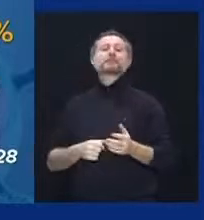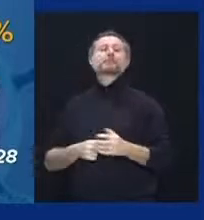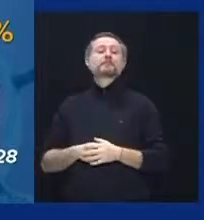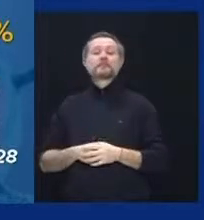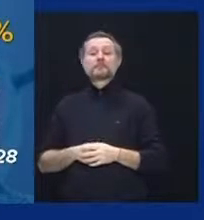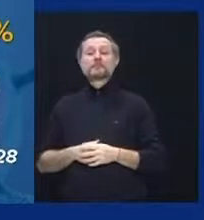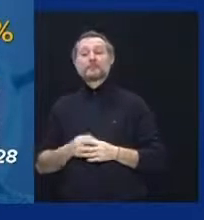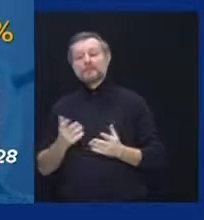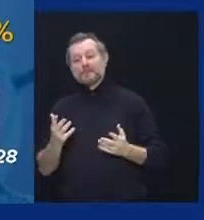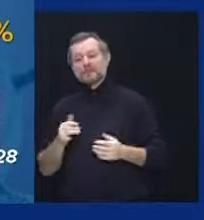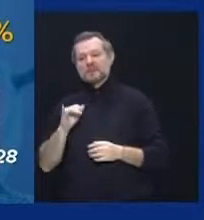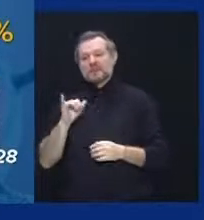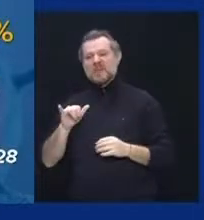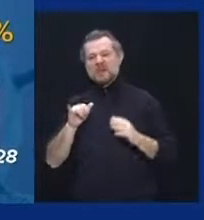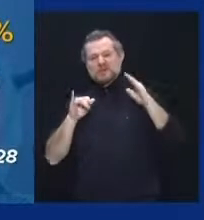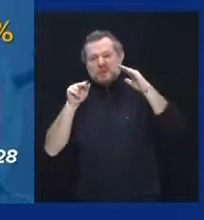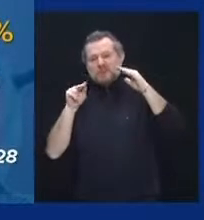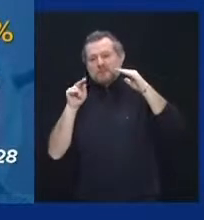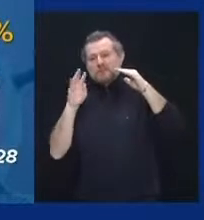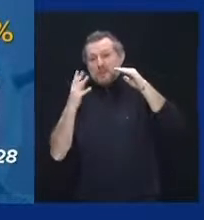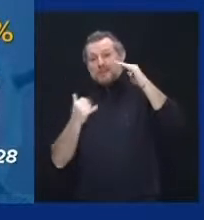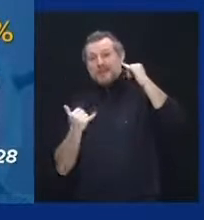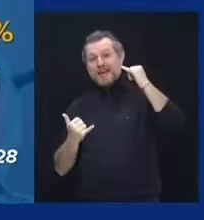point, 7.9, we're down to 5.3.